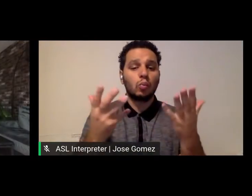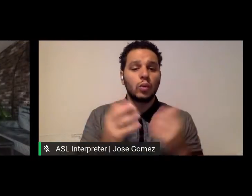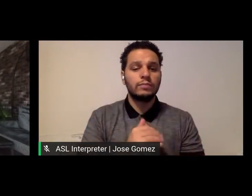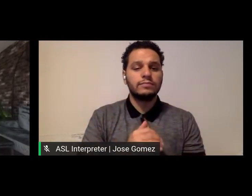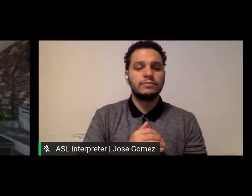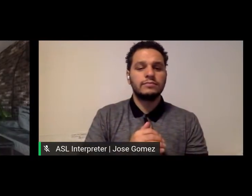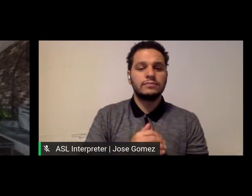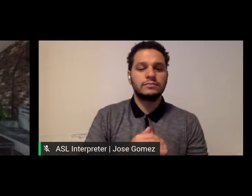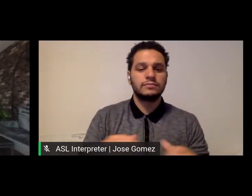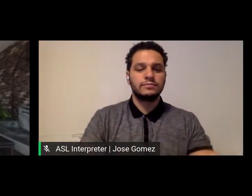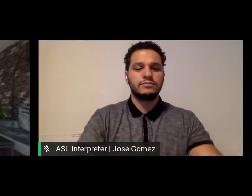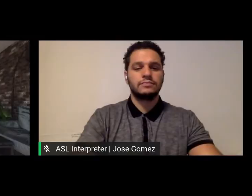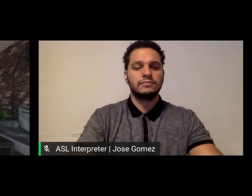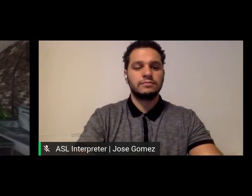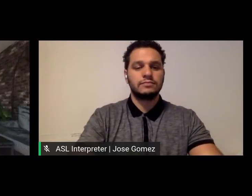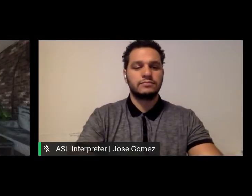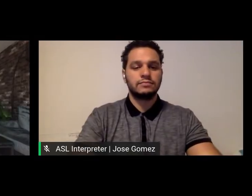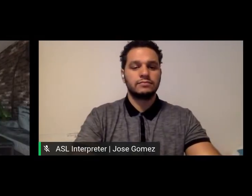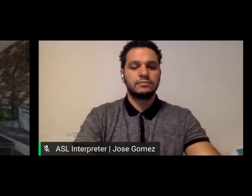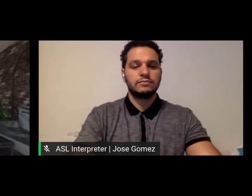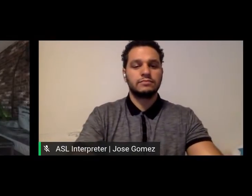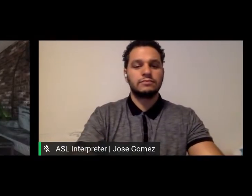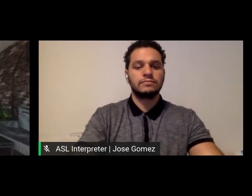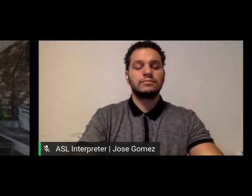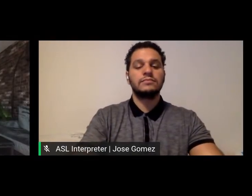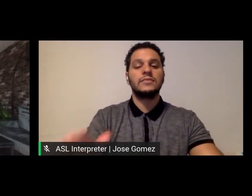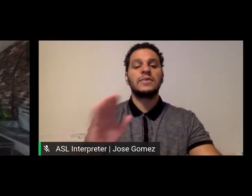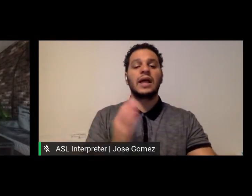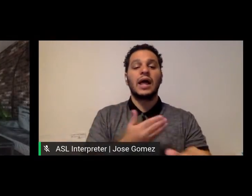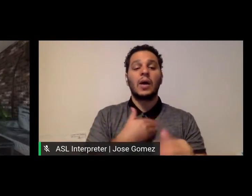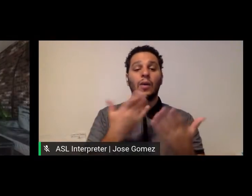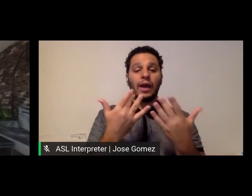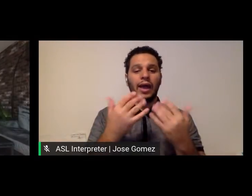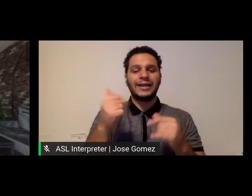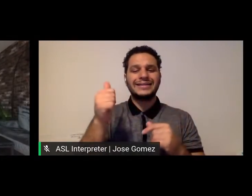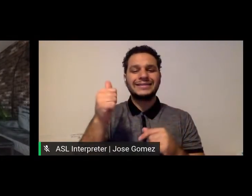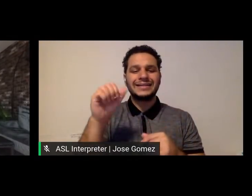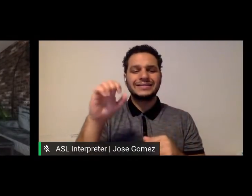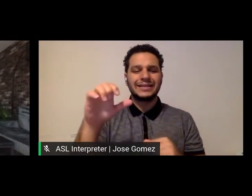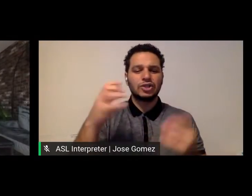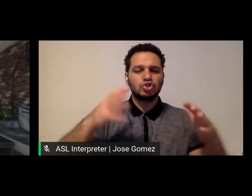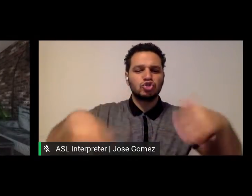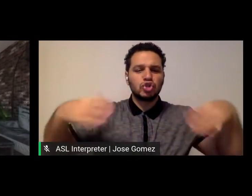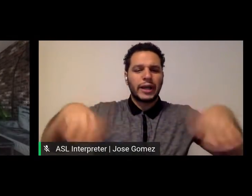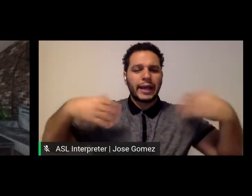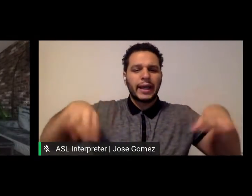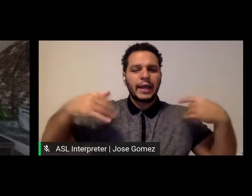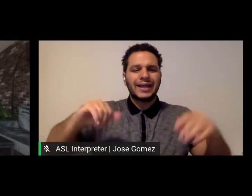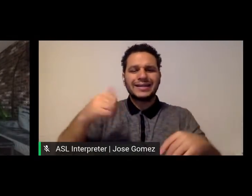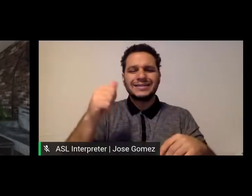our hands a really rigorous shake for 10 seconds. Just shake for 10,